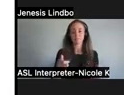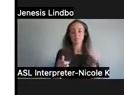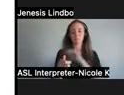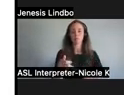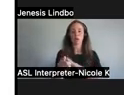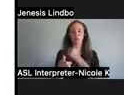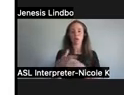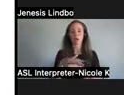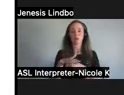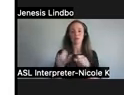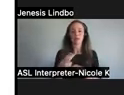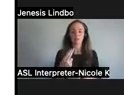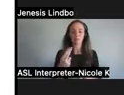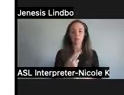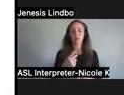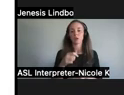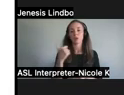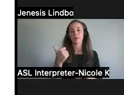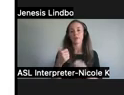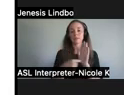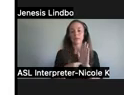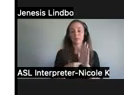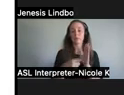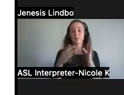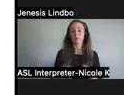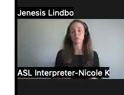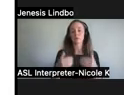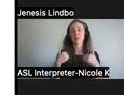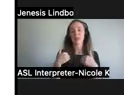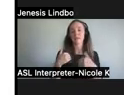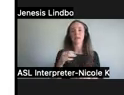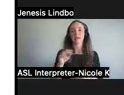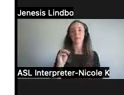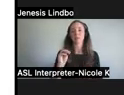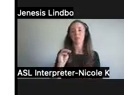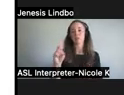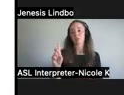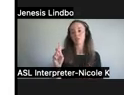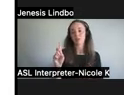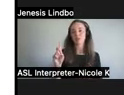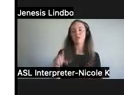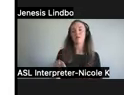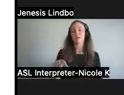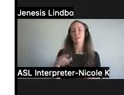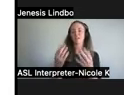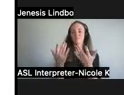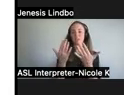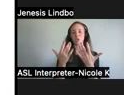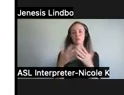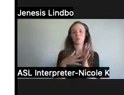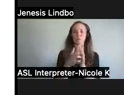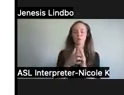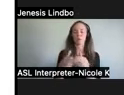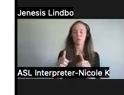them. Another example of this would be someone maybe with Duchenne's muscular dystrophy who might have a little bit of weakness in their fingers. So they don't have enough strength